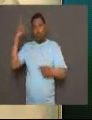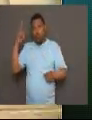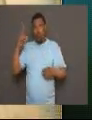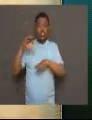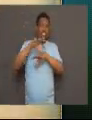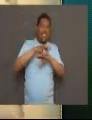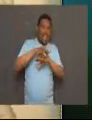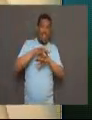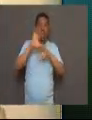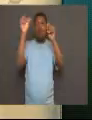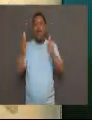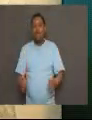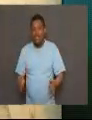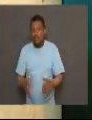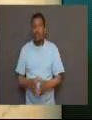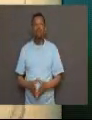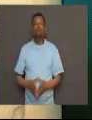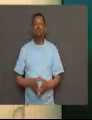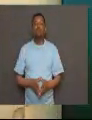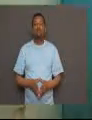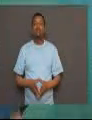the land's formation.